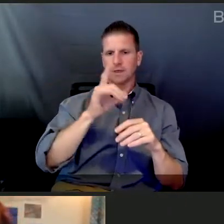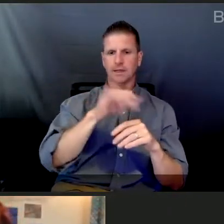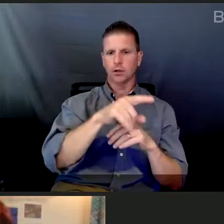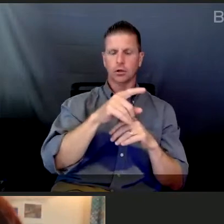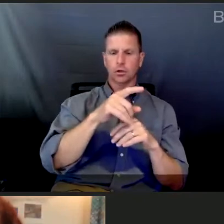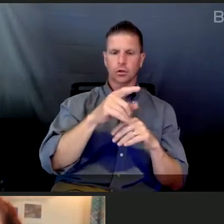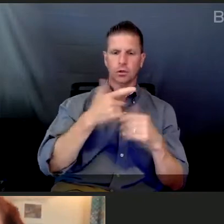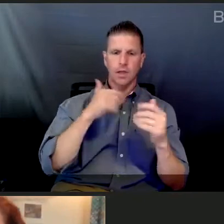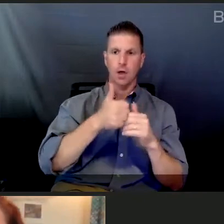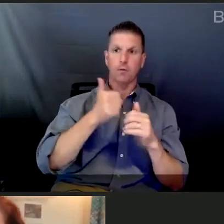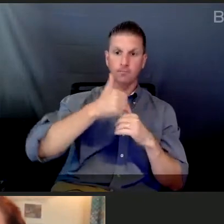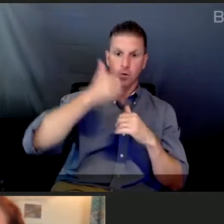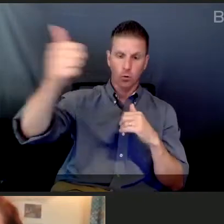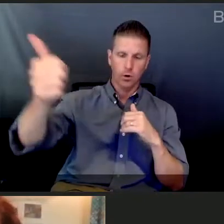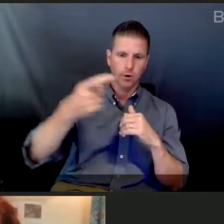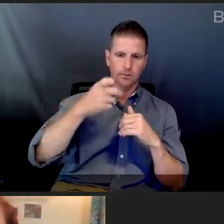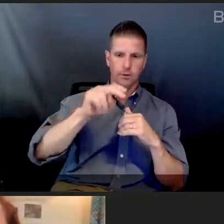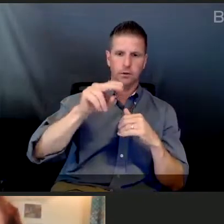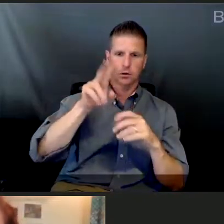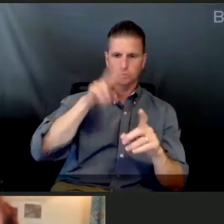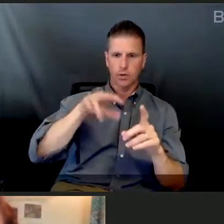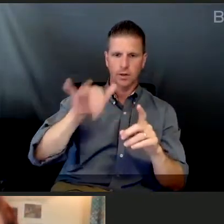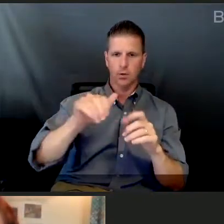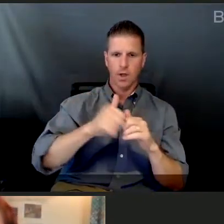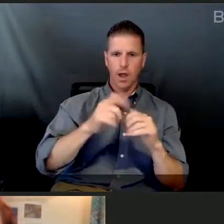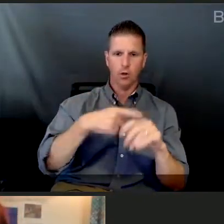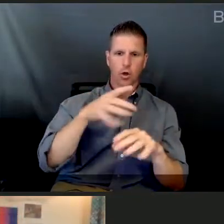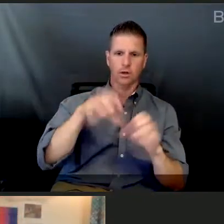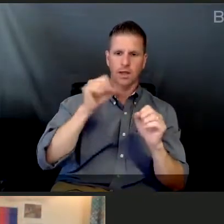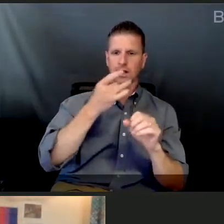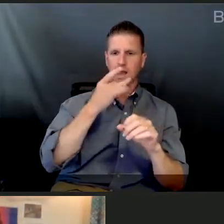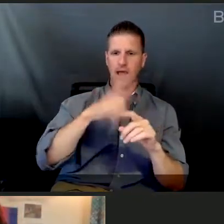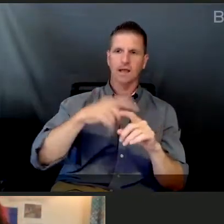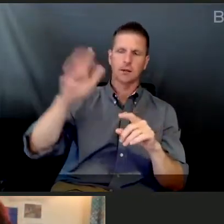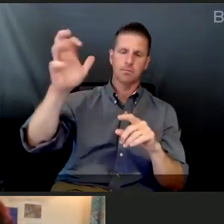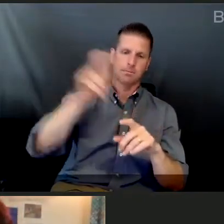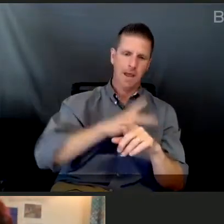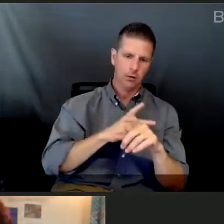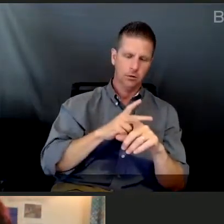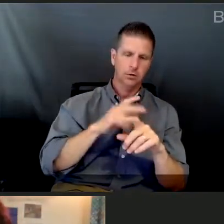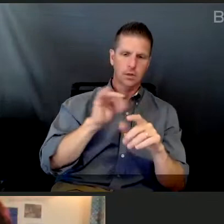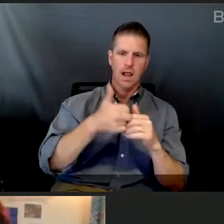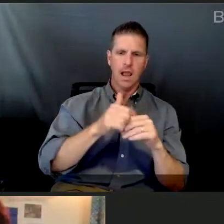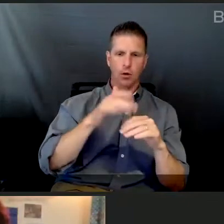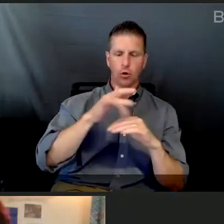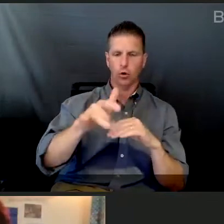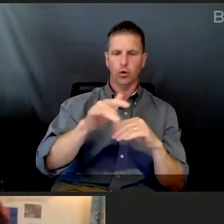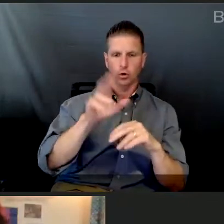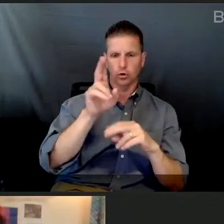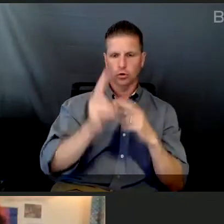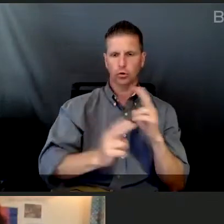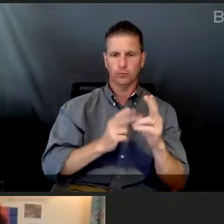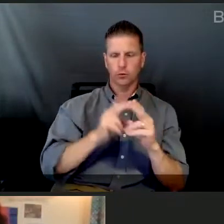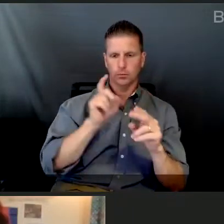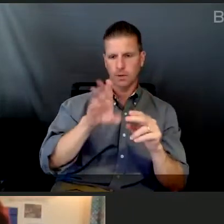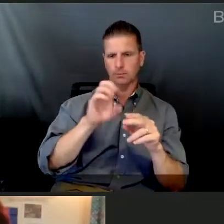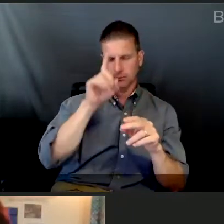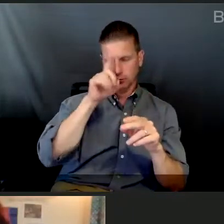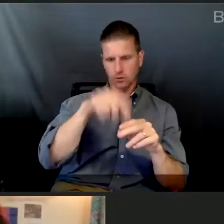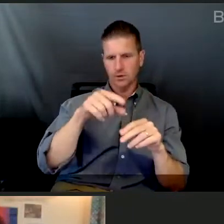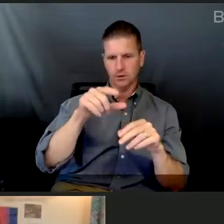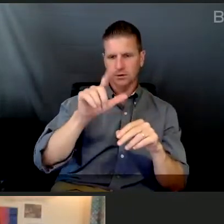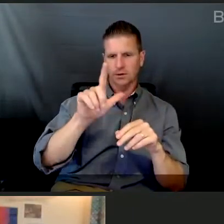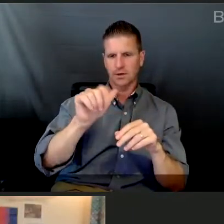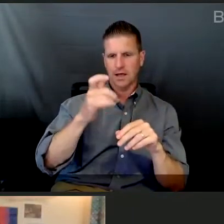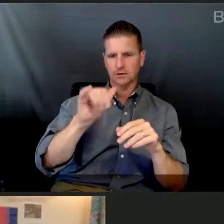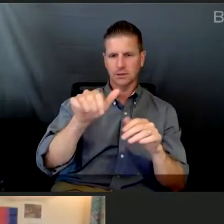far away is it? And then you track that with, how long did it take the light to get to us? This is how early the universe must be for where this galaxy is located. And